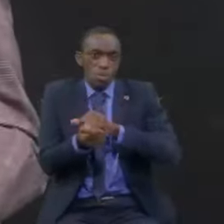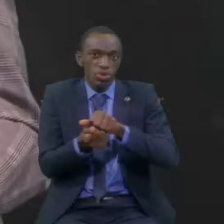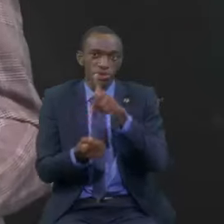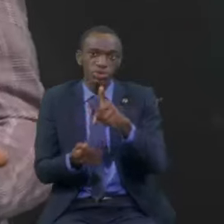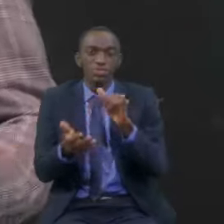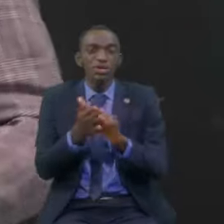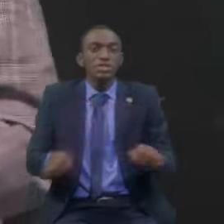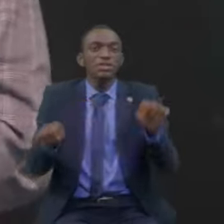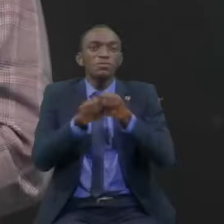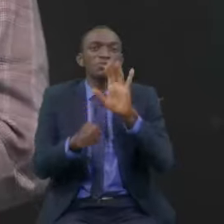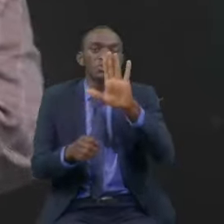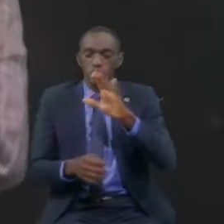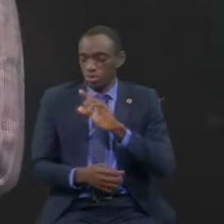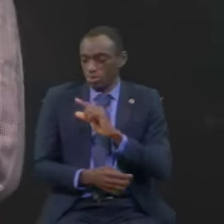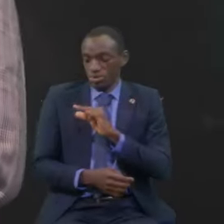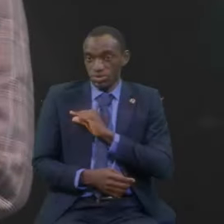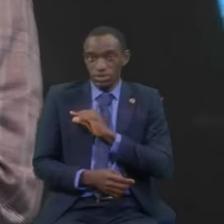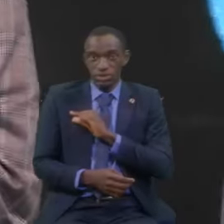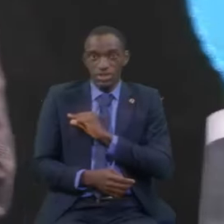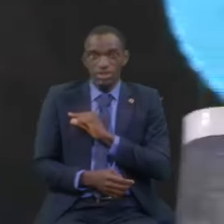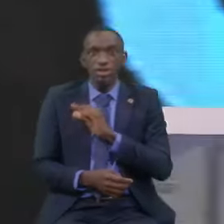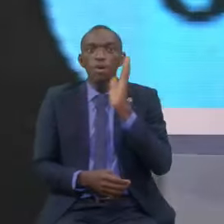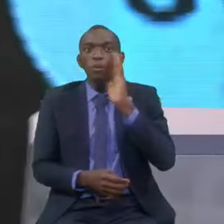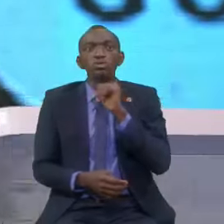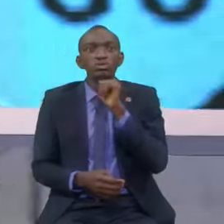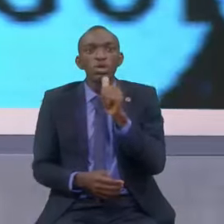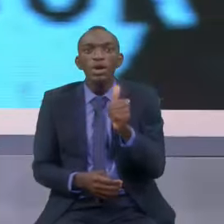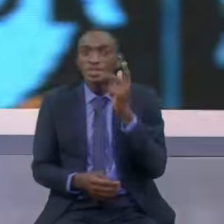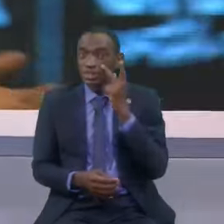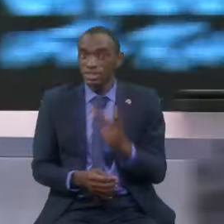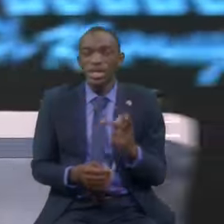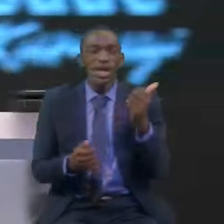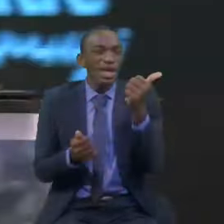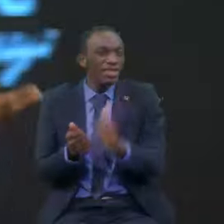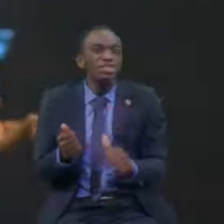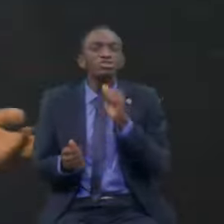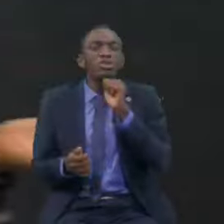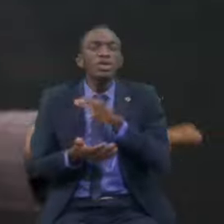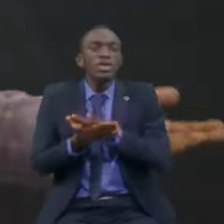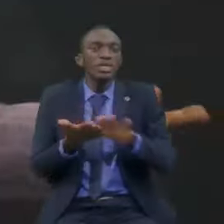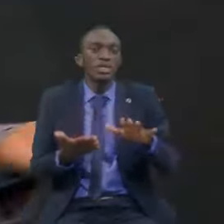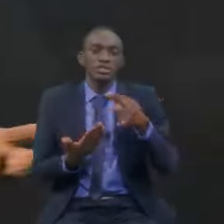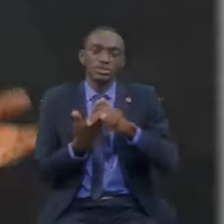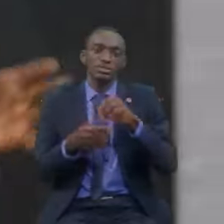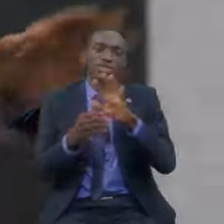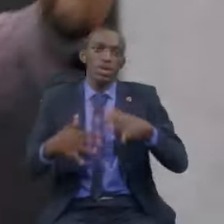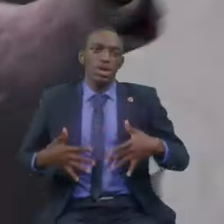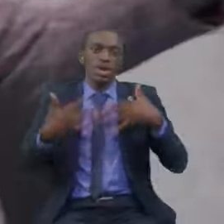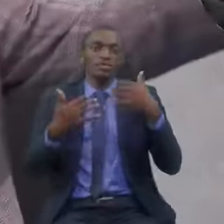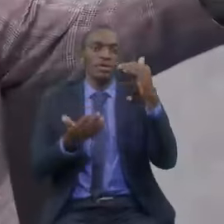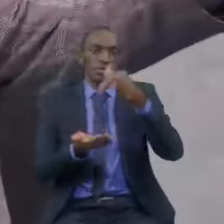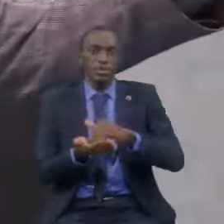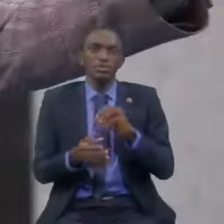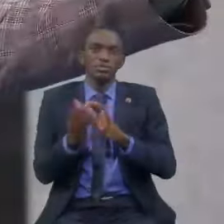not see any uncleanness in your life anymore. The Lord will take you and show